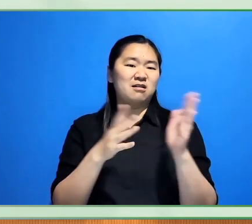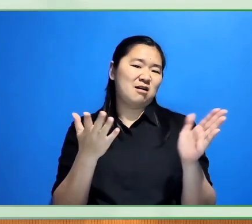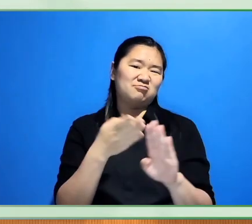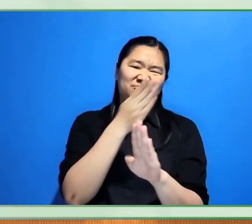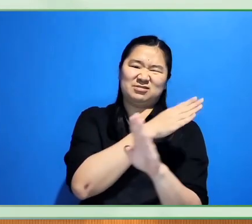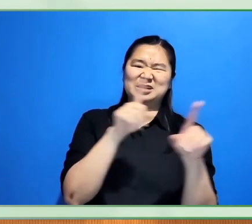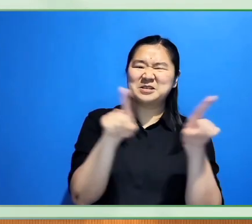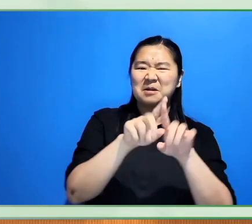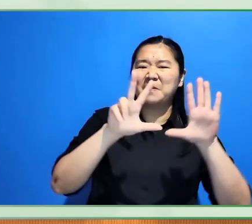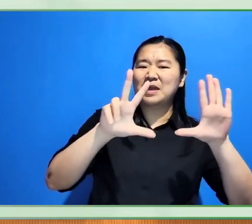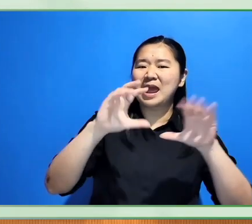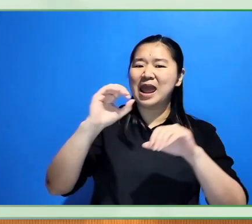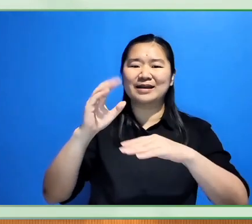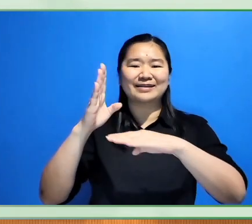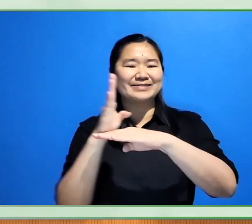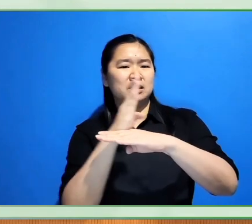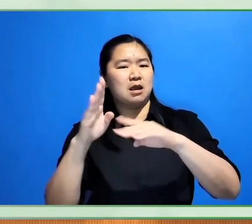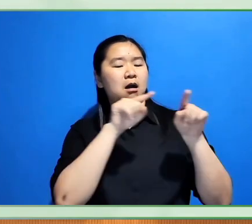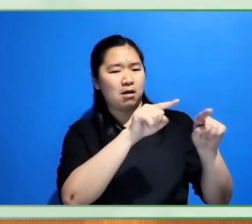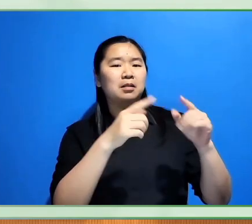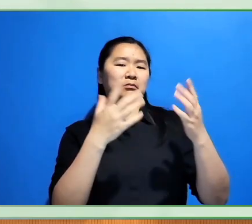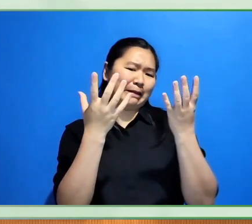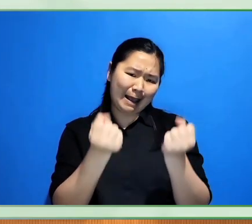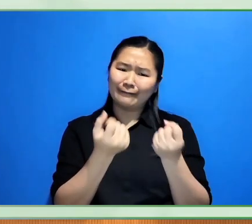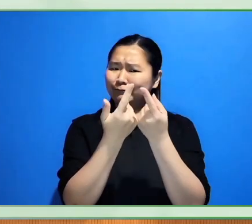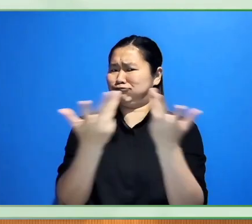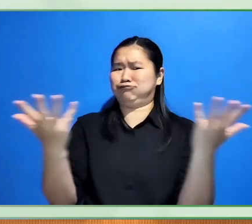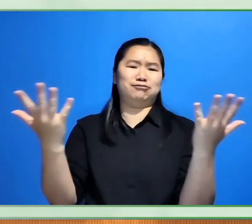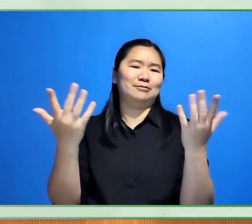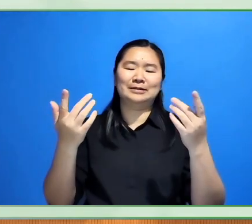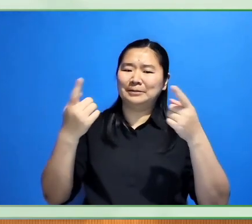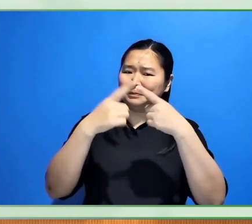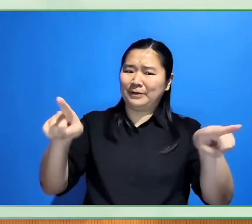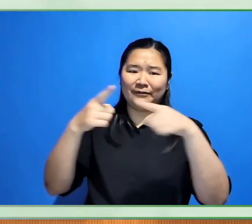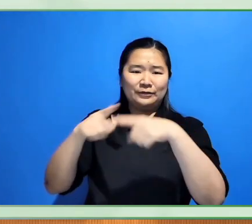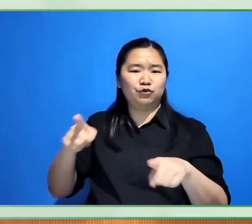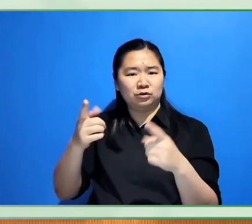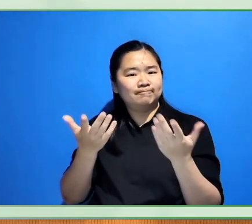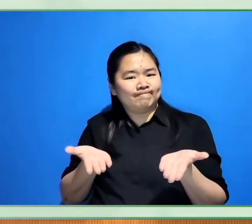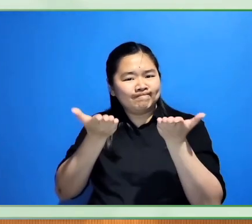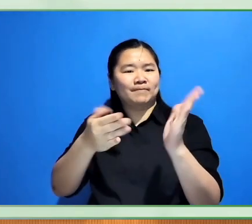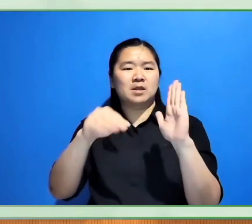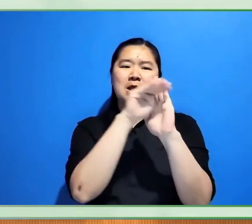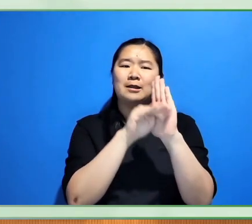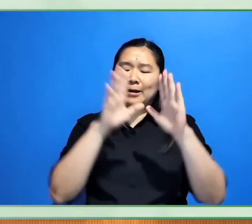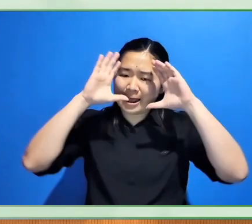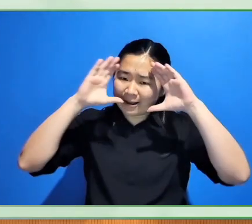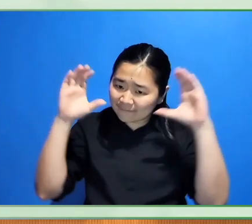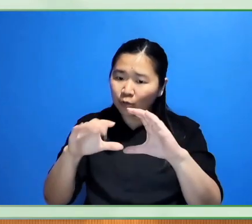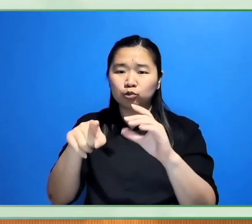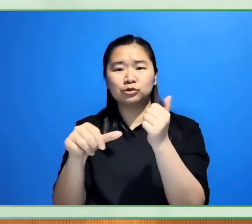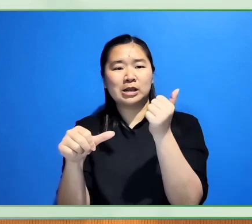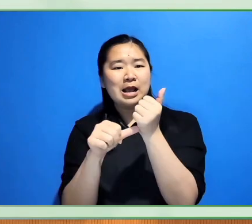a system thinking approach. So although today we will discuss with some of the speakers about